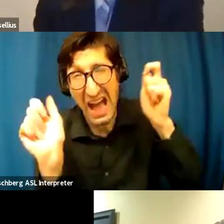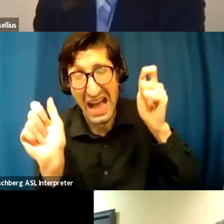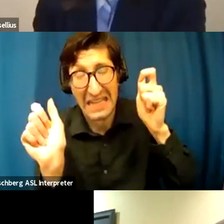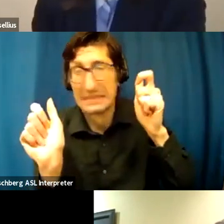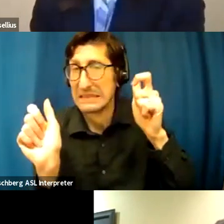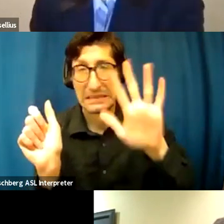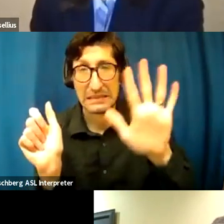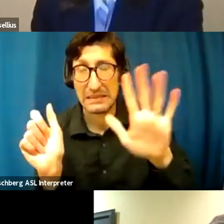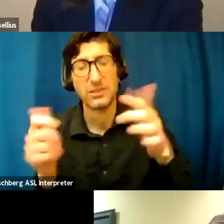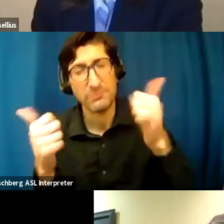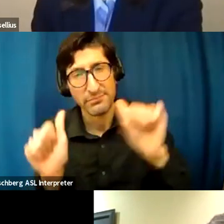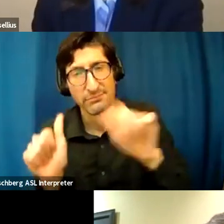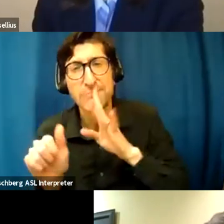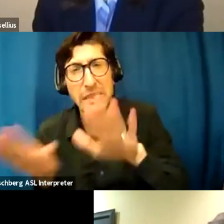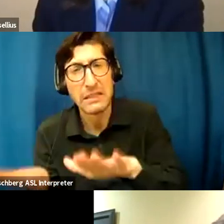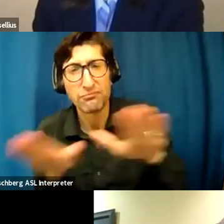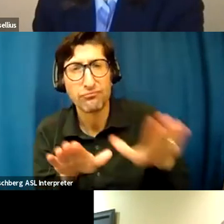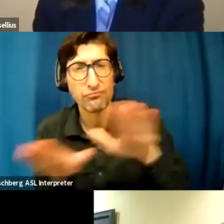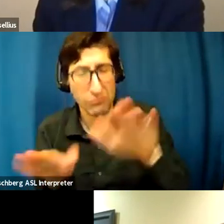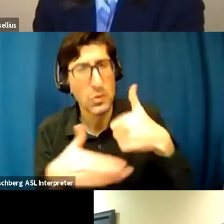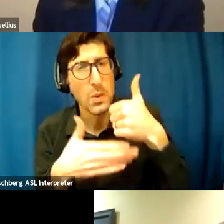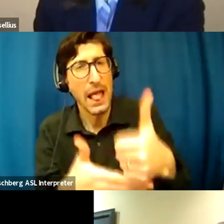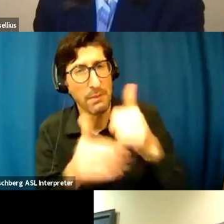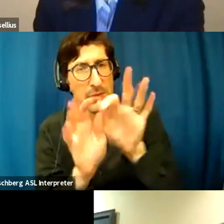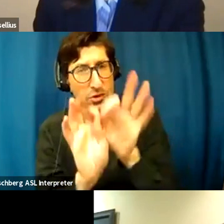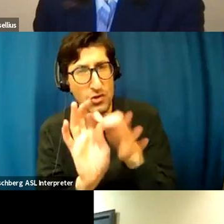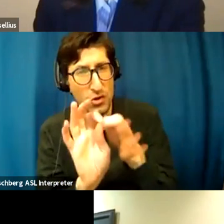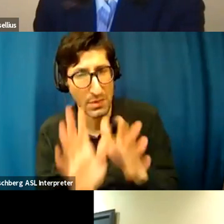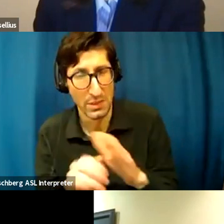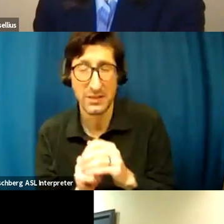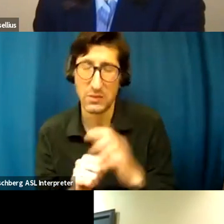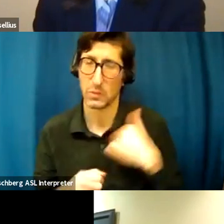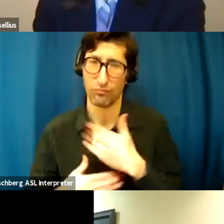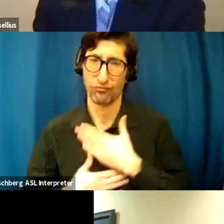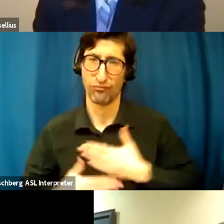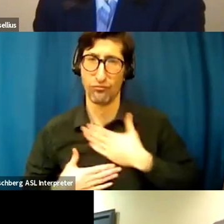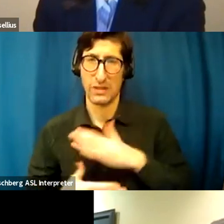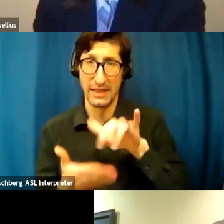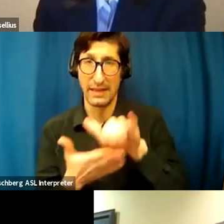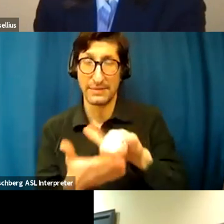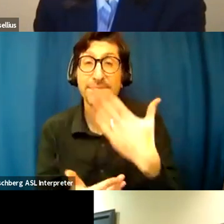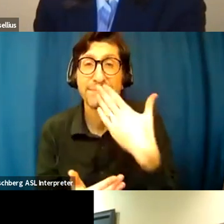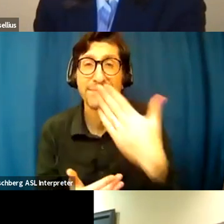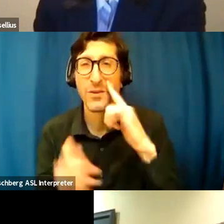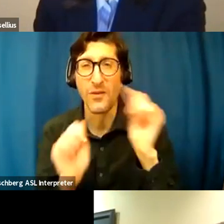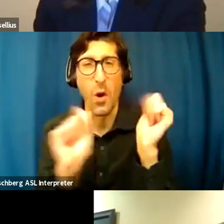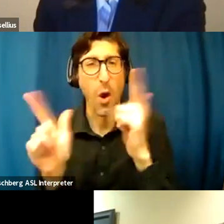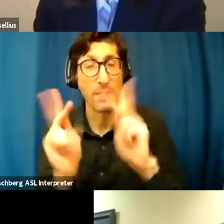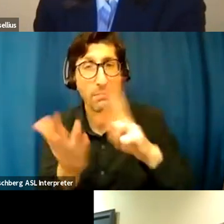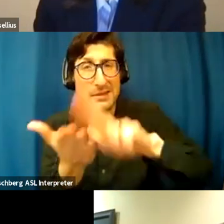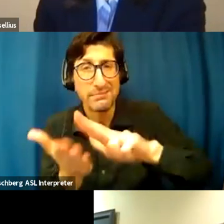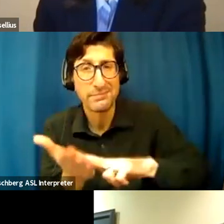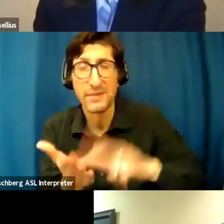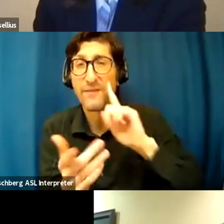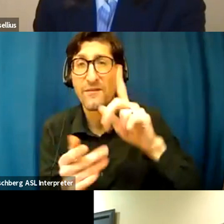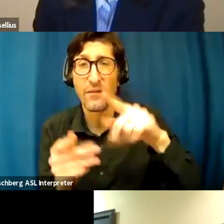a slower pace to assist our interpreters, that would be very much appreciated. Thank you to everyone who signed up for public